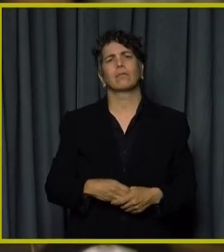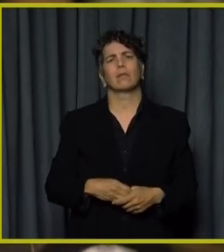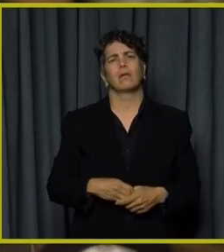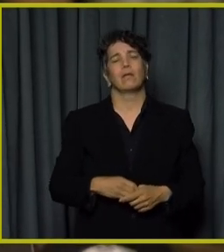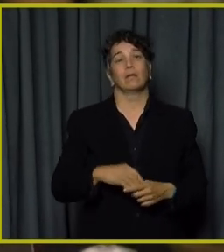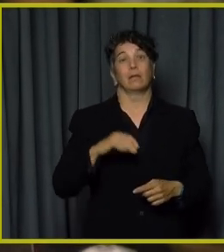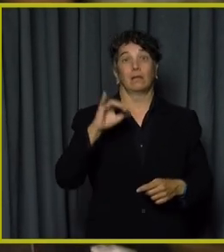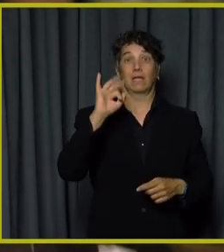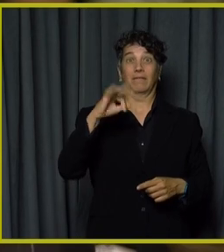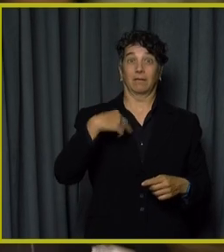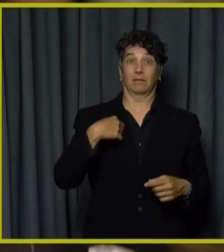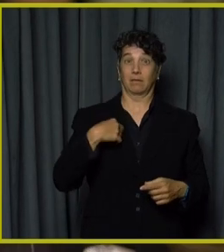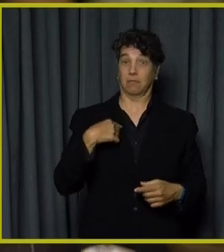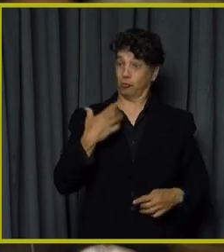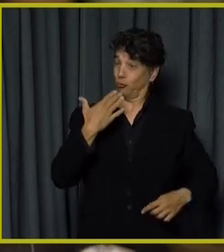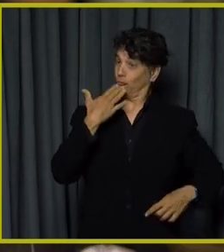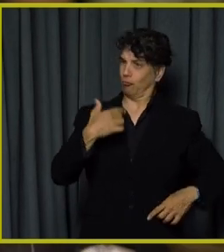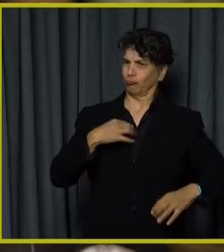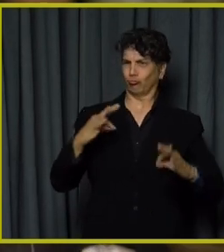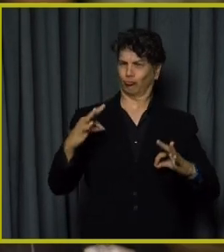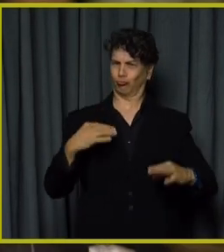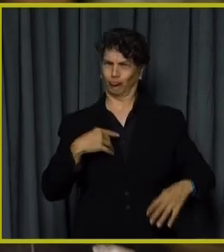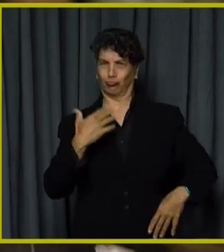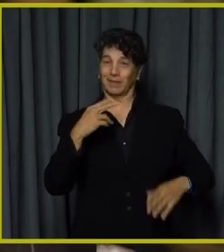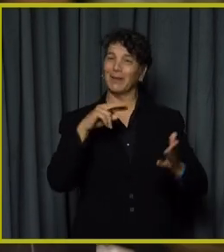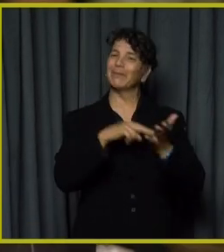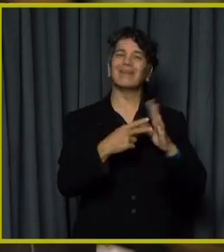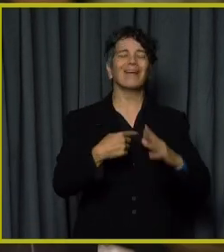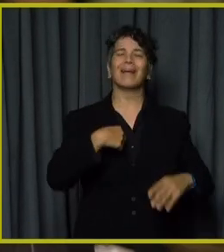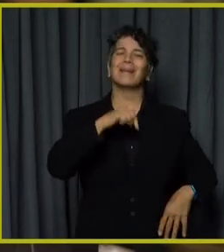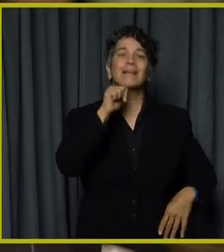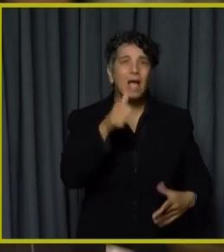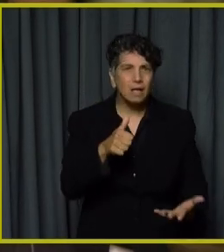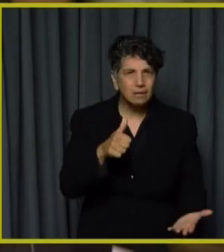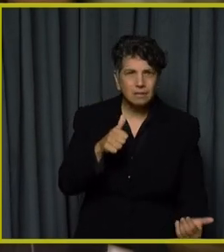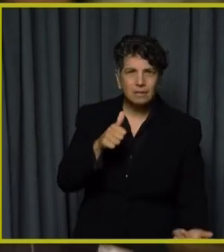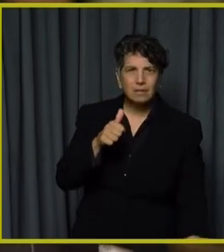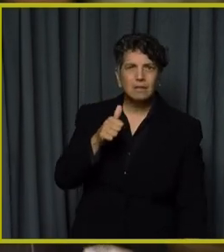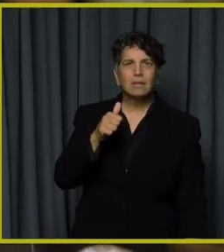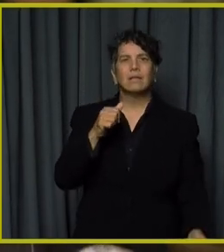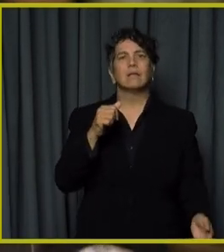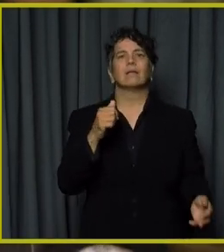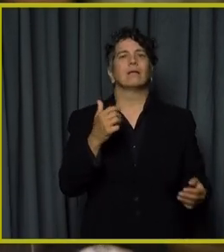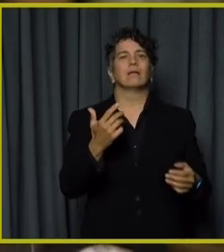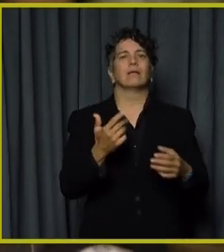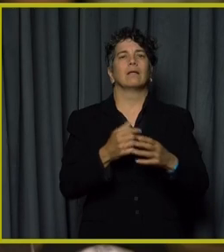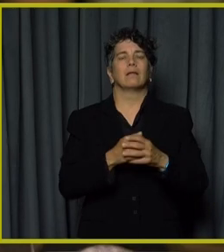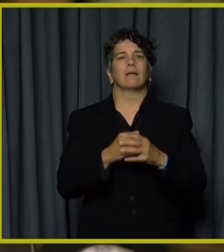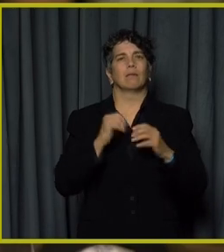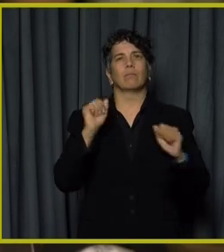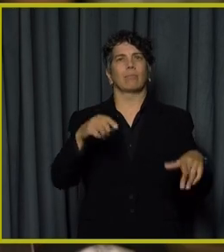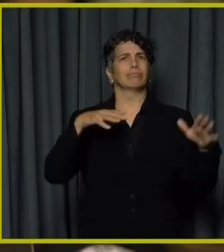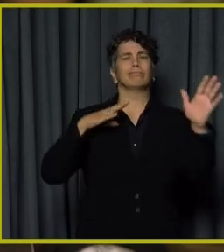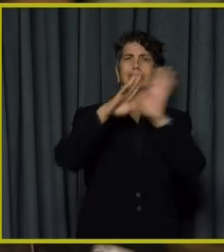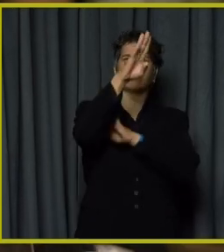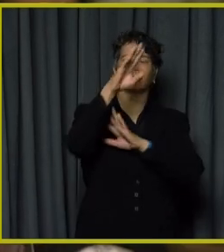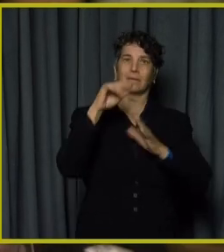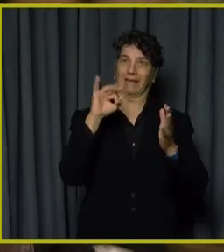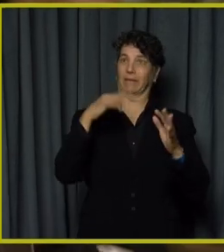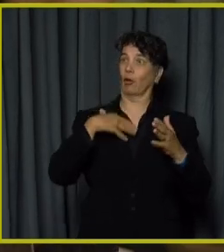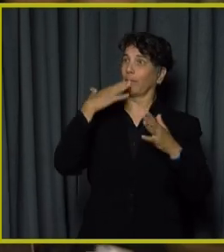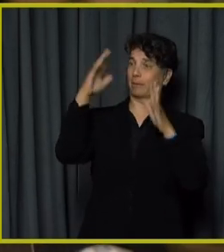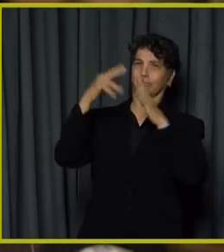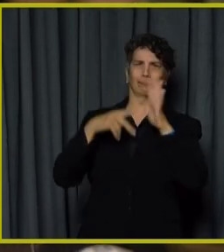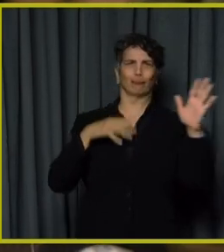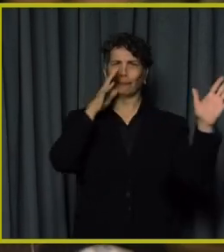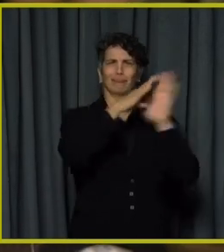I was almost ready to give up, but I'm lucky. I'm still here despite the odds, and I no longer buy into that